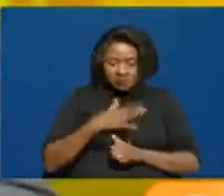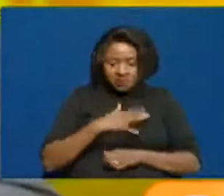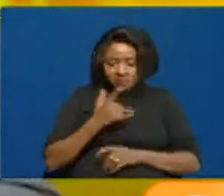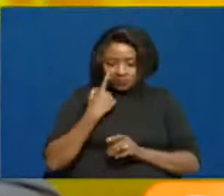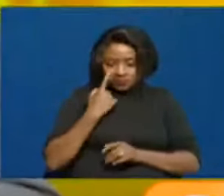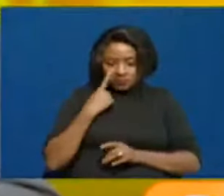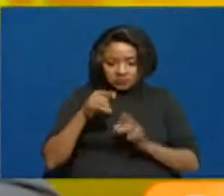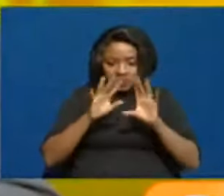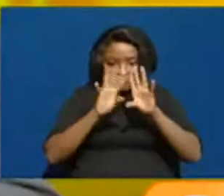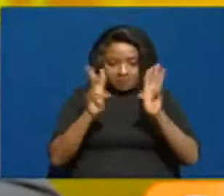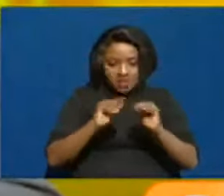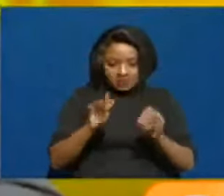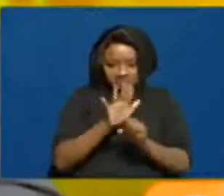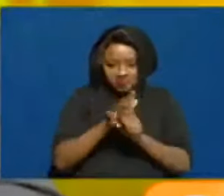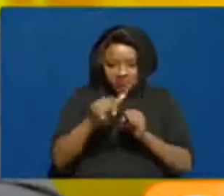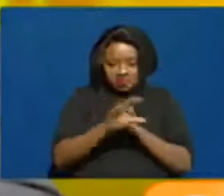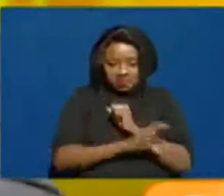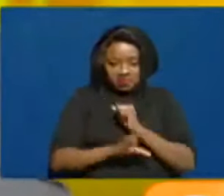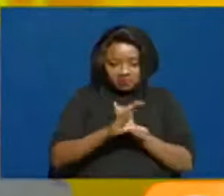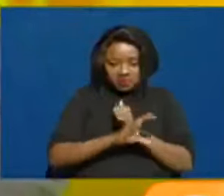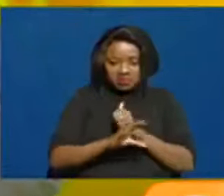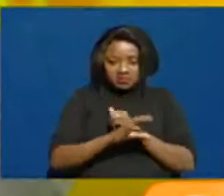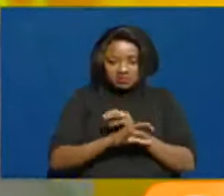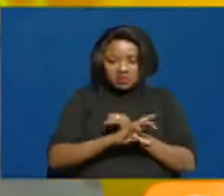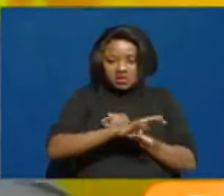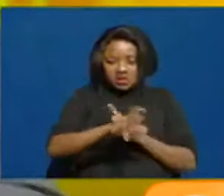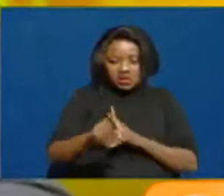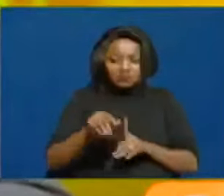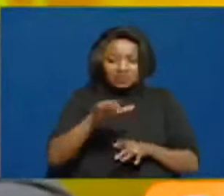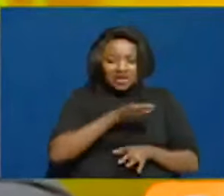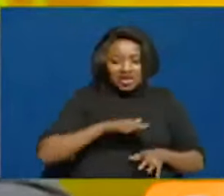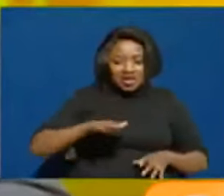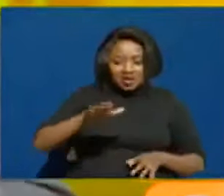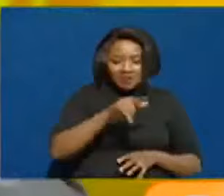in the county. Environment, I think, is given the lowest